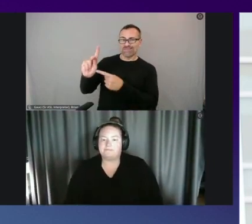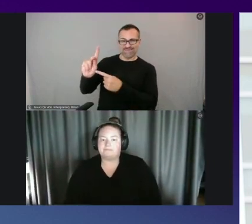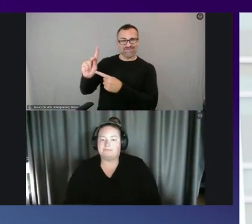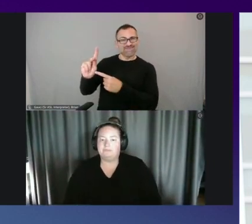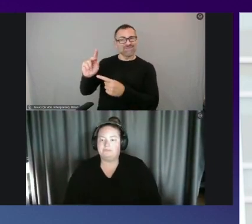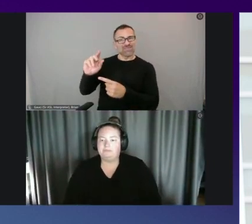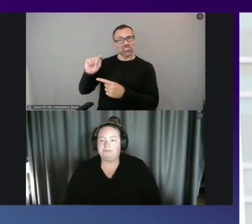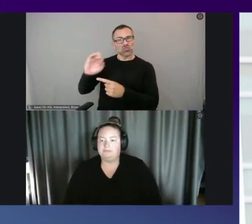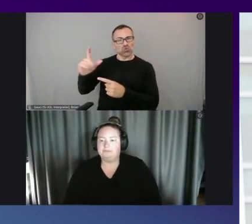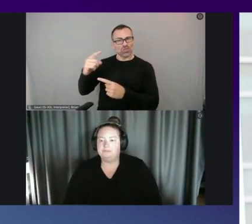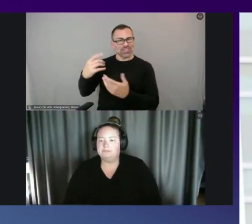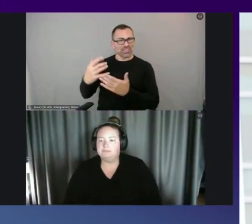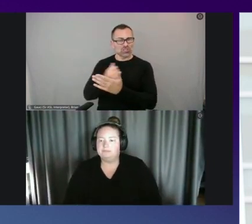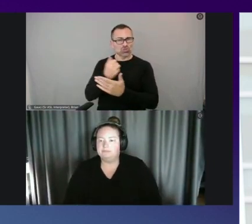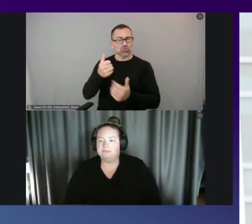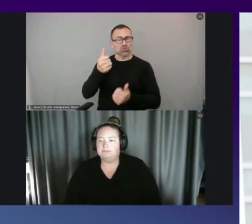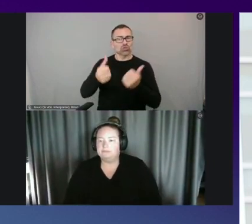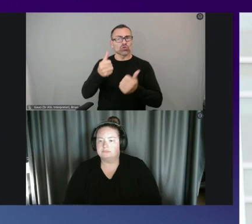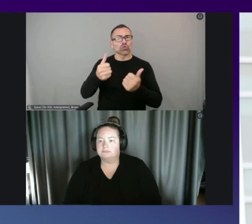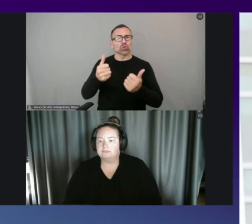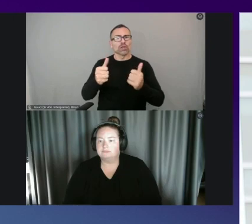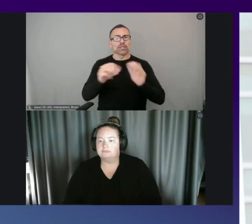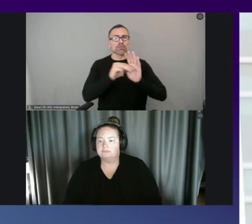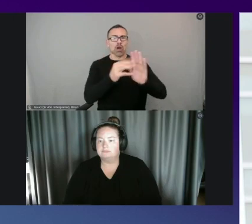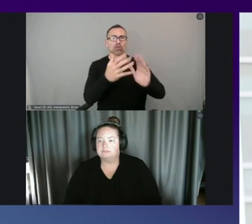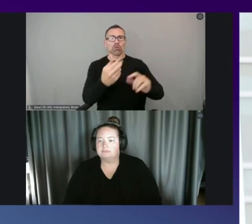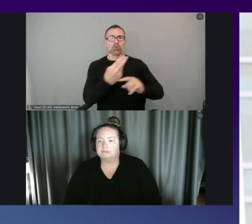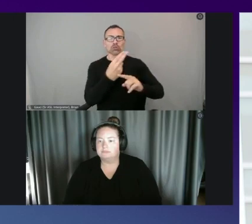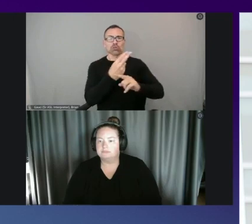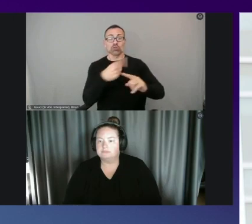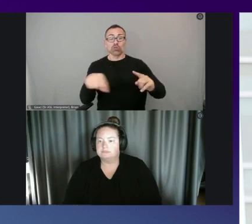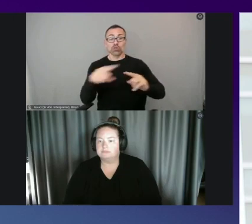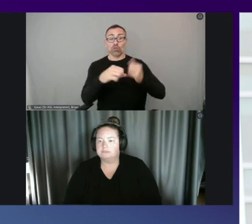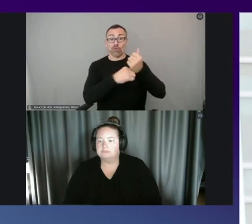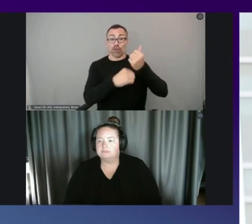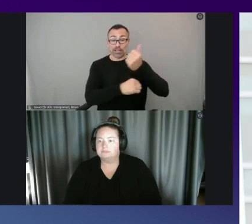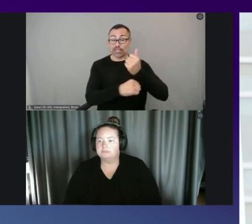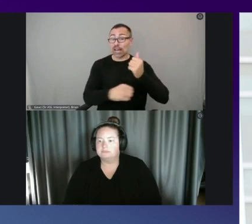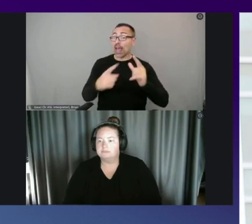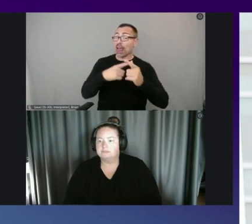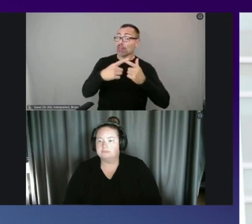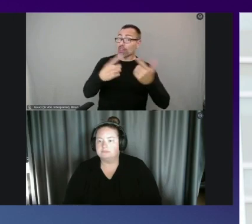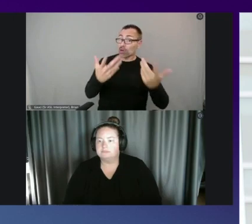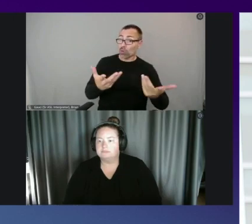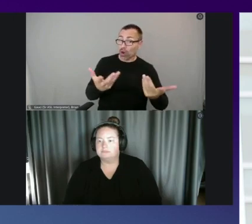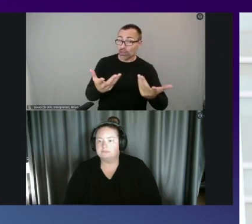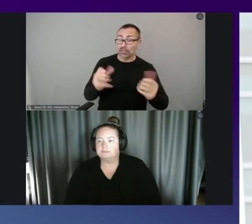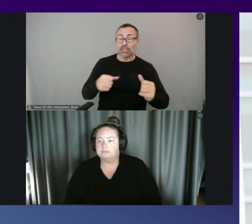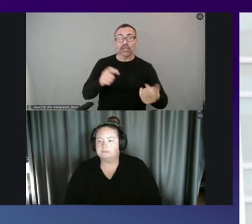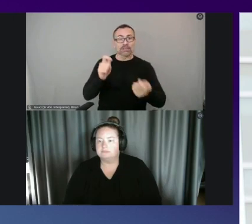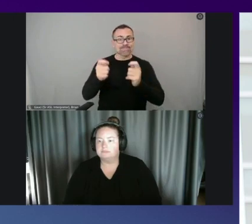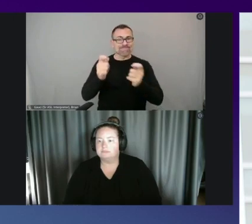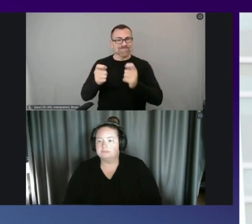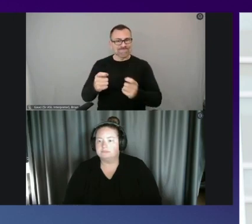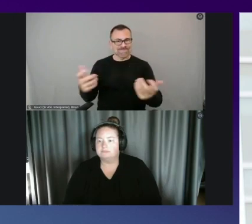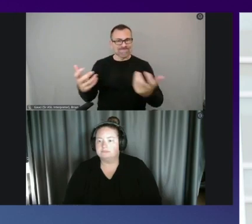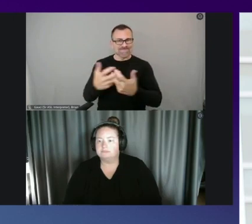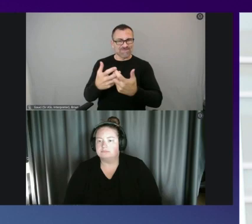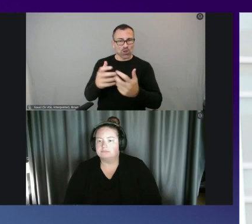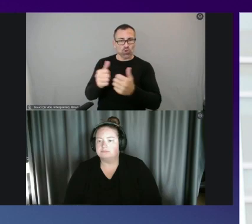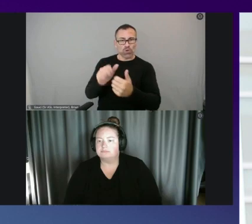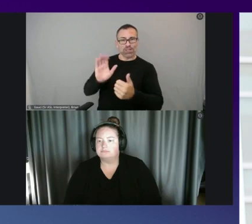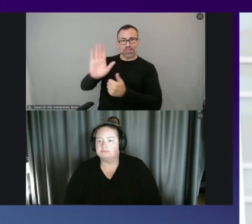Titan models, but then that they would fine tune and augment that foundational model with the customer data. And being able